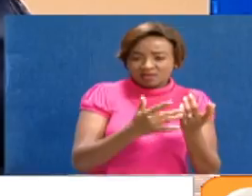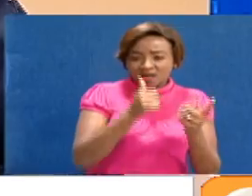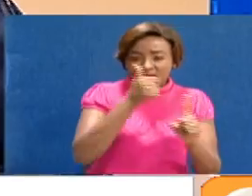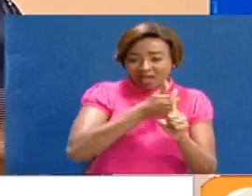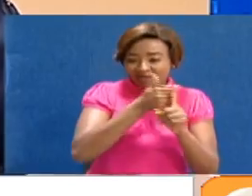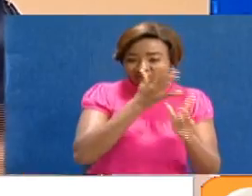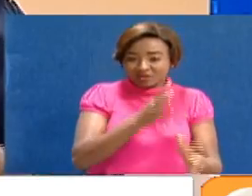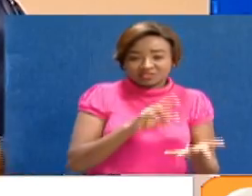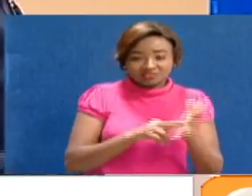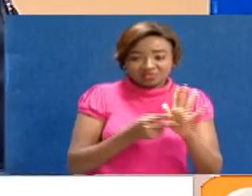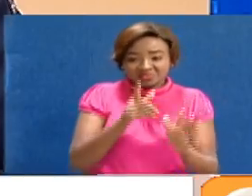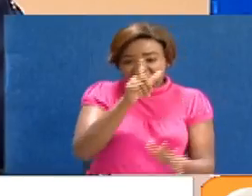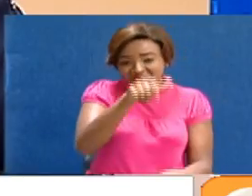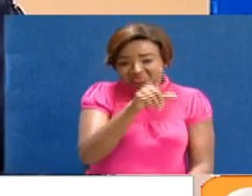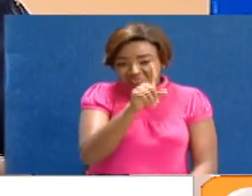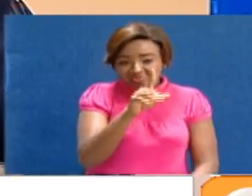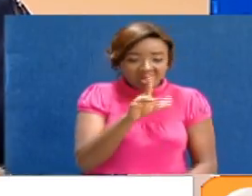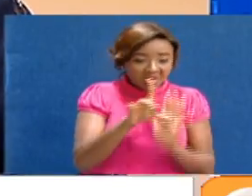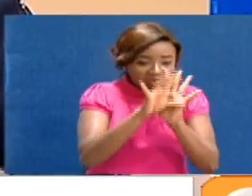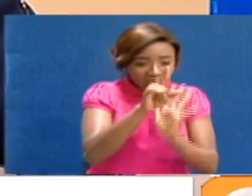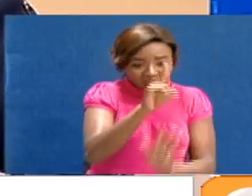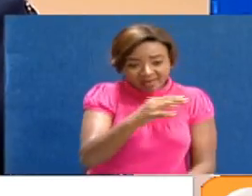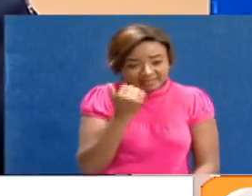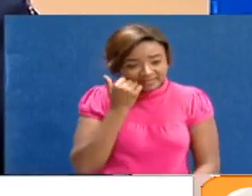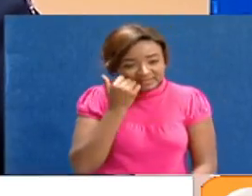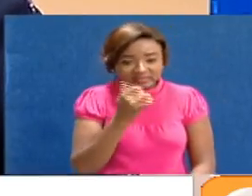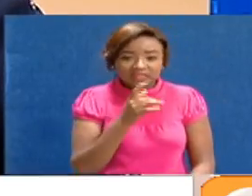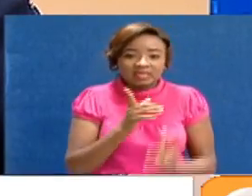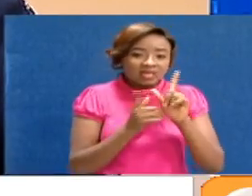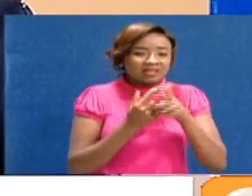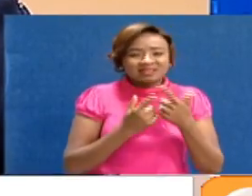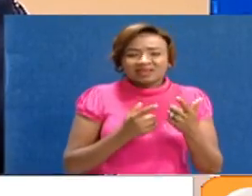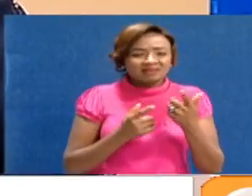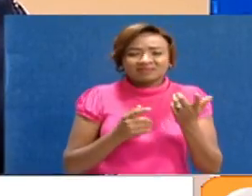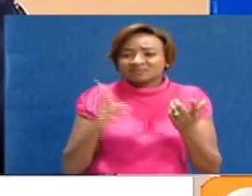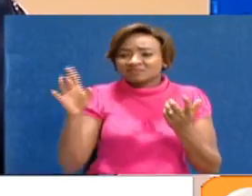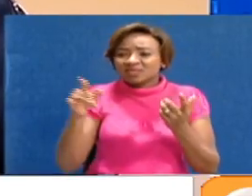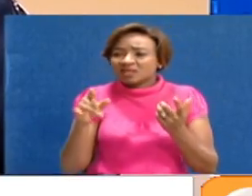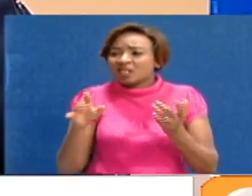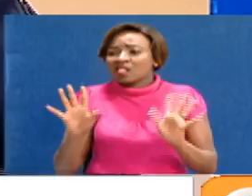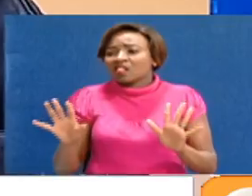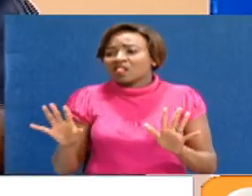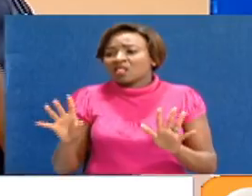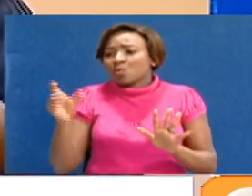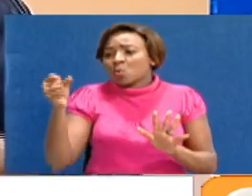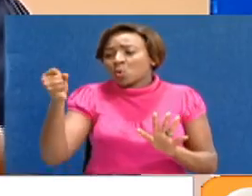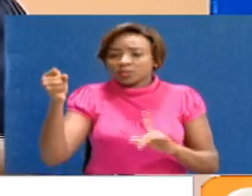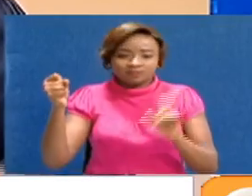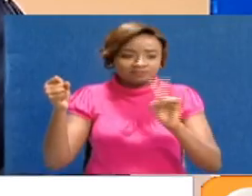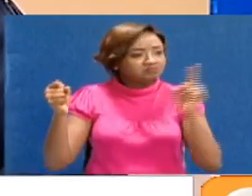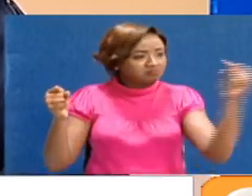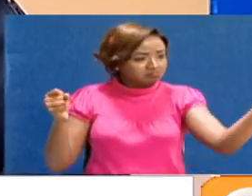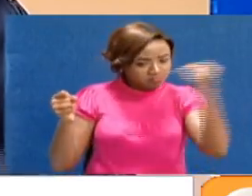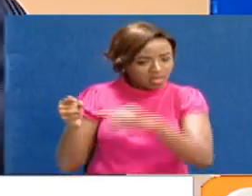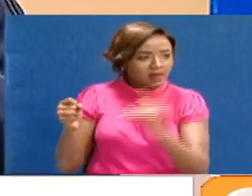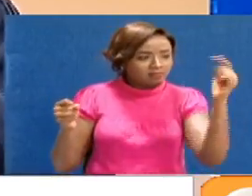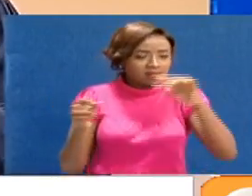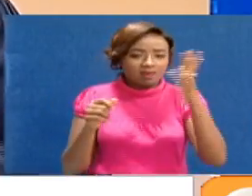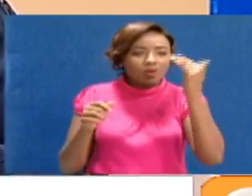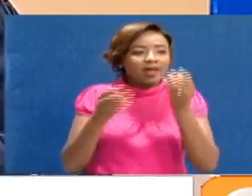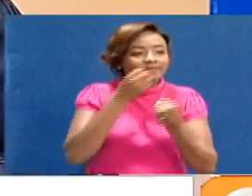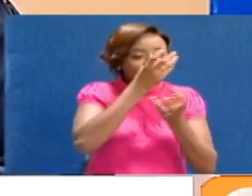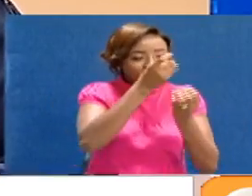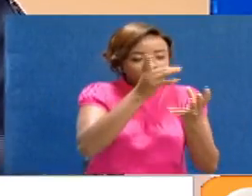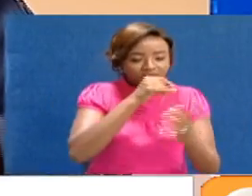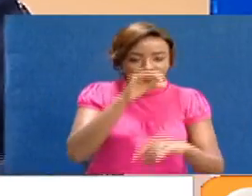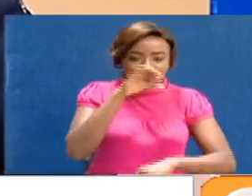not, let's say he's unwell or for some reason he's not able to attend court, the matter will not be put off. The matter will still continue. Right. So we